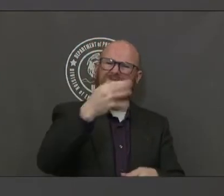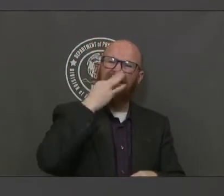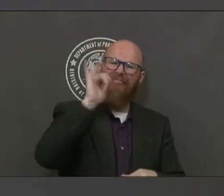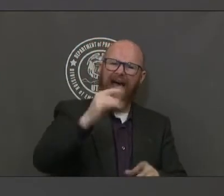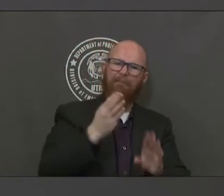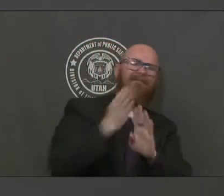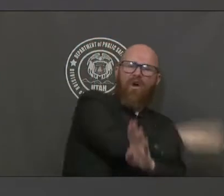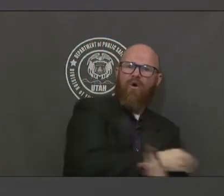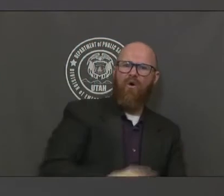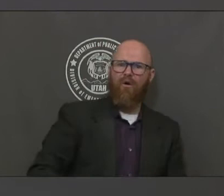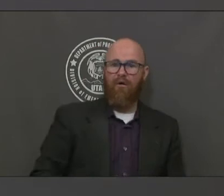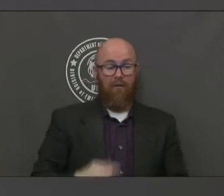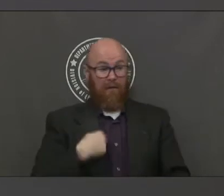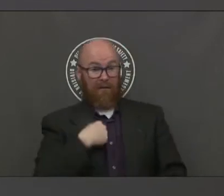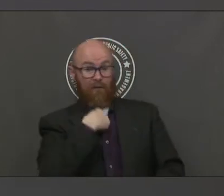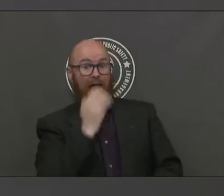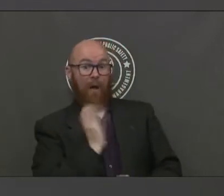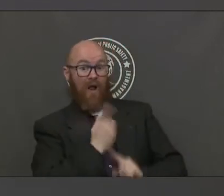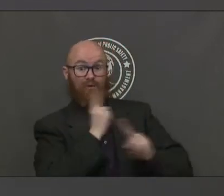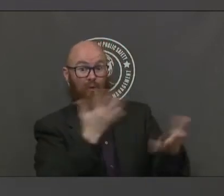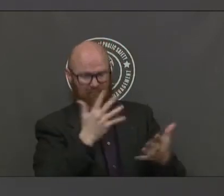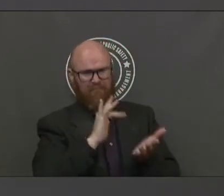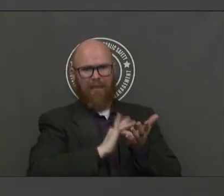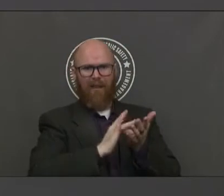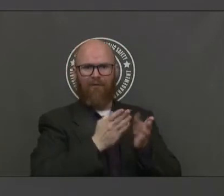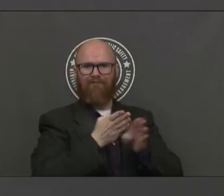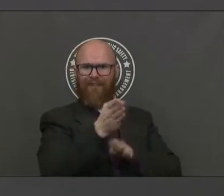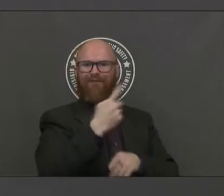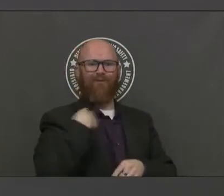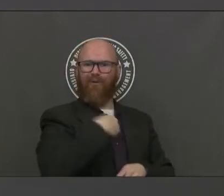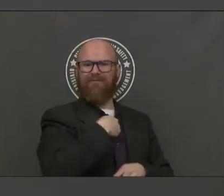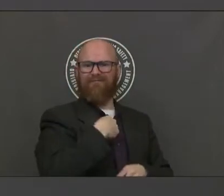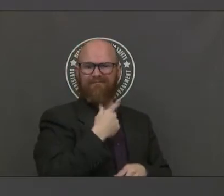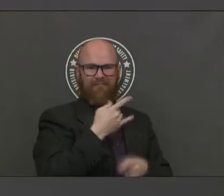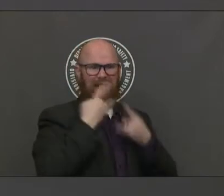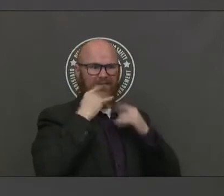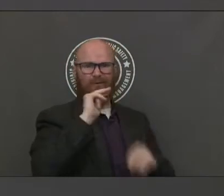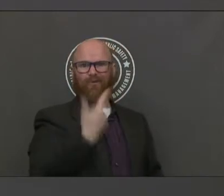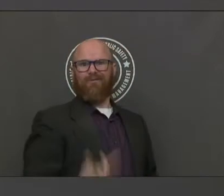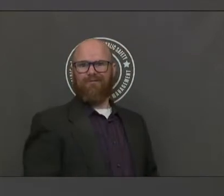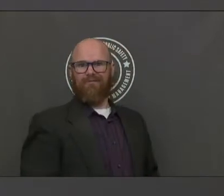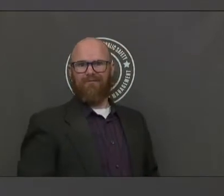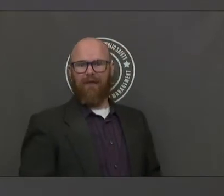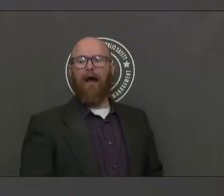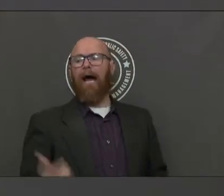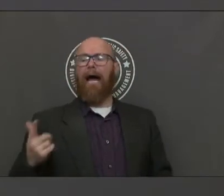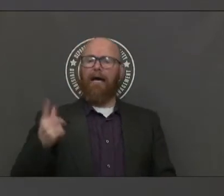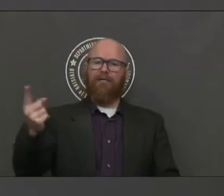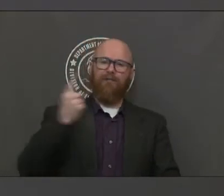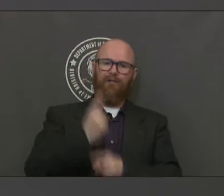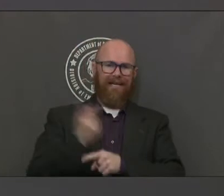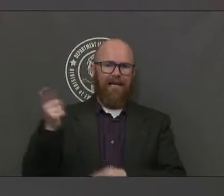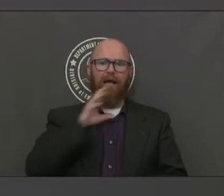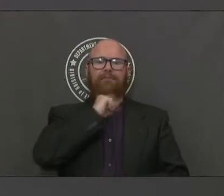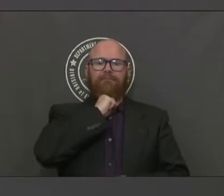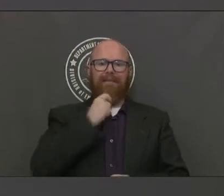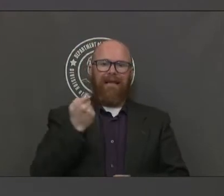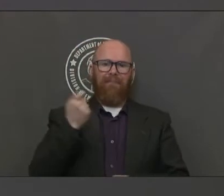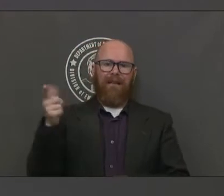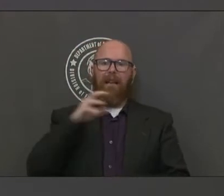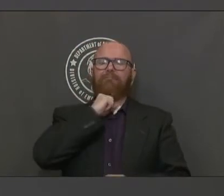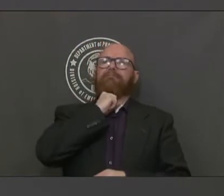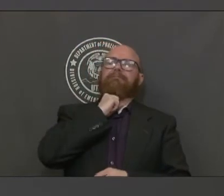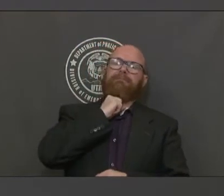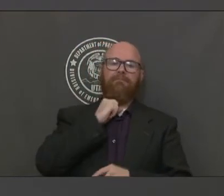that. And so, and then we learned more about how effective masks were. And in